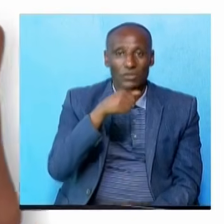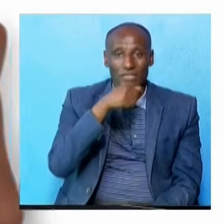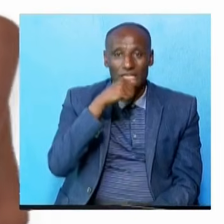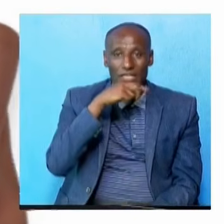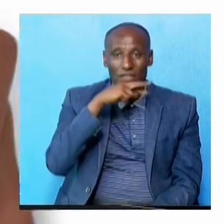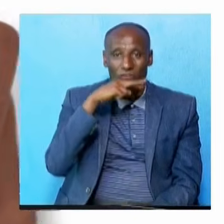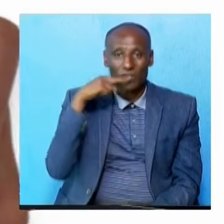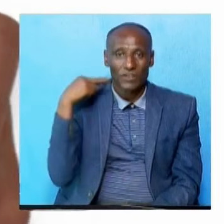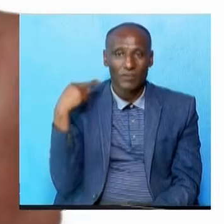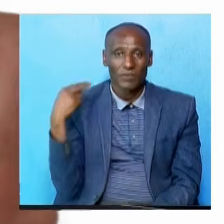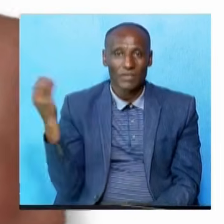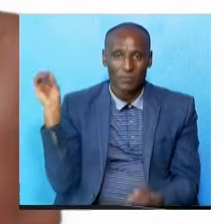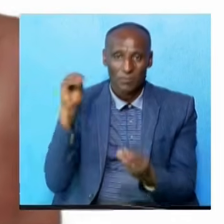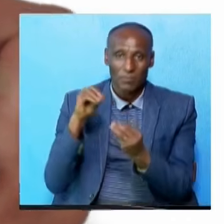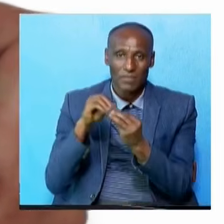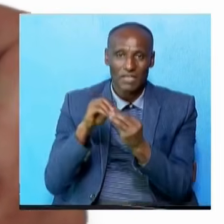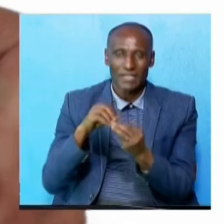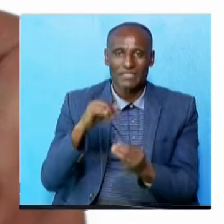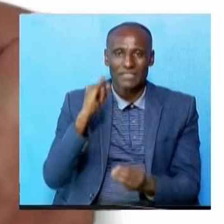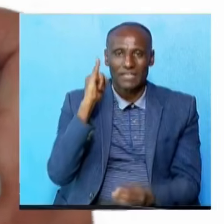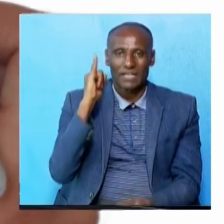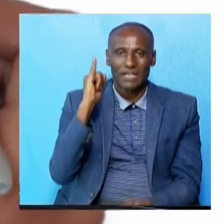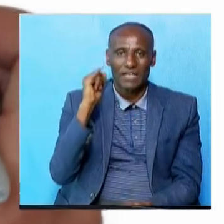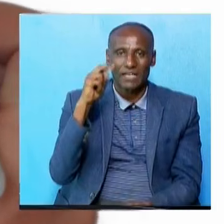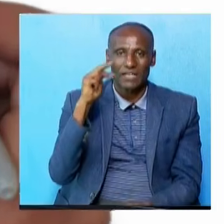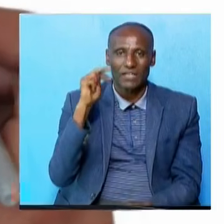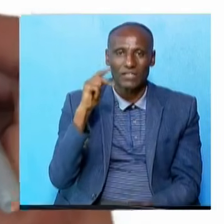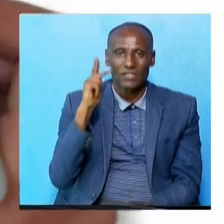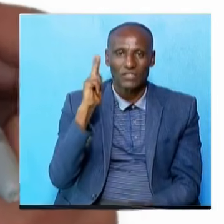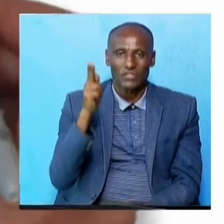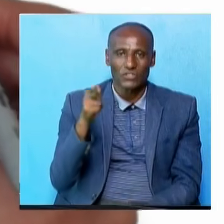plus ing form of the verb.